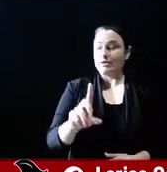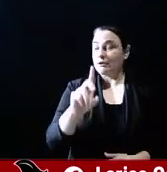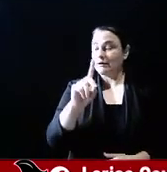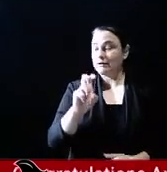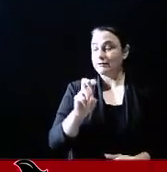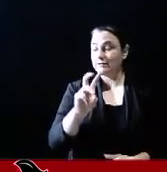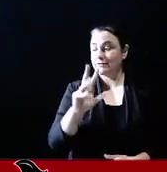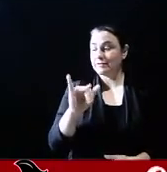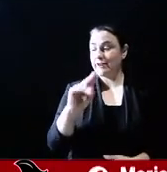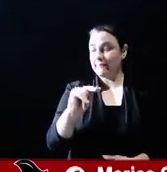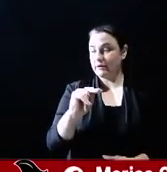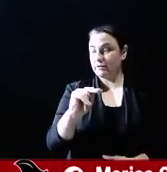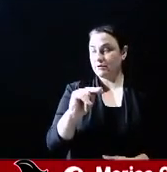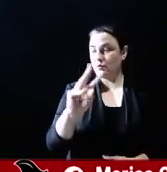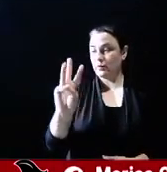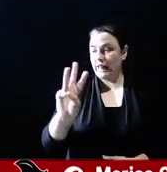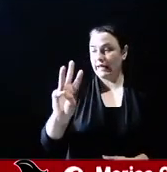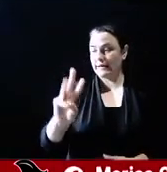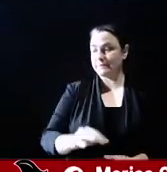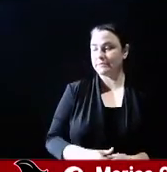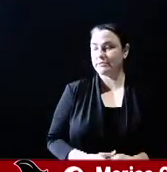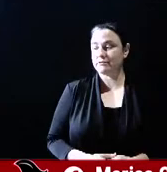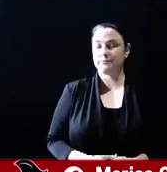Devin Joshua Williams.